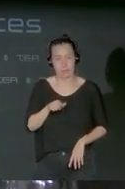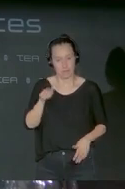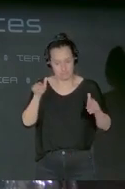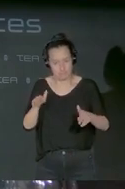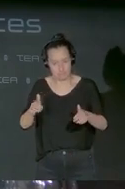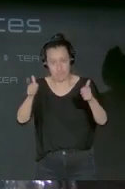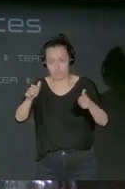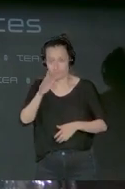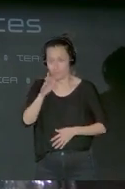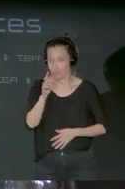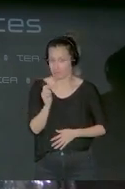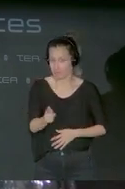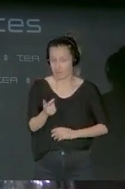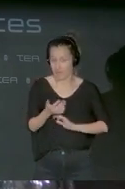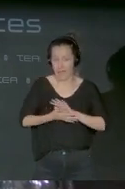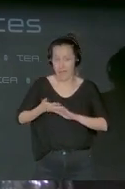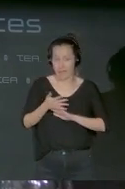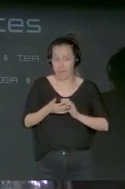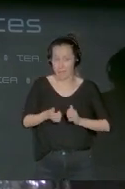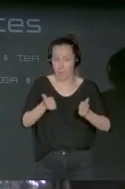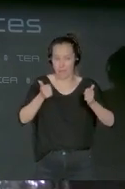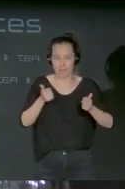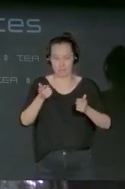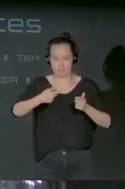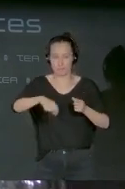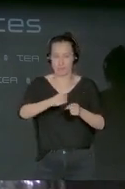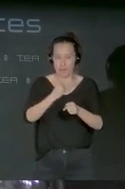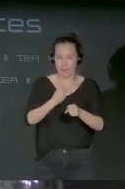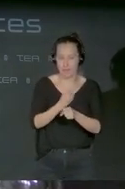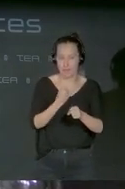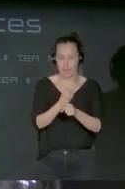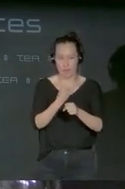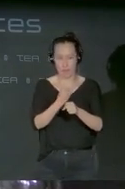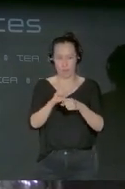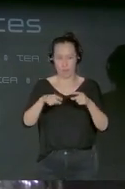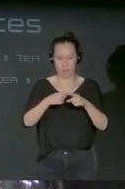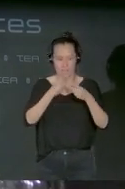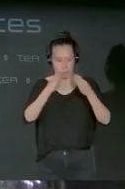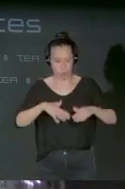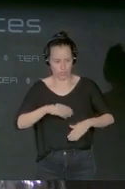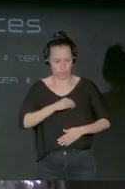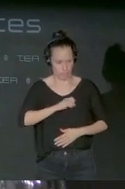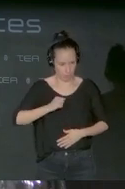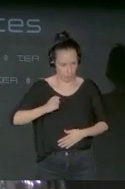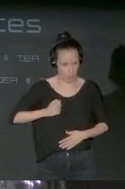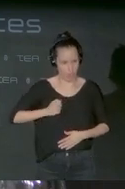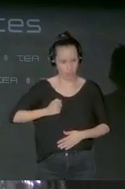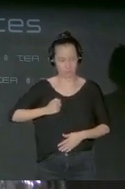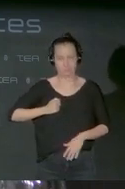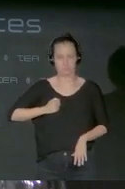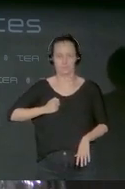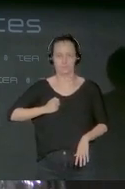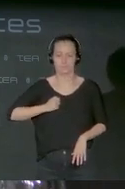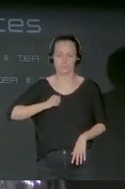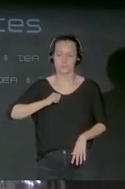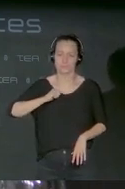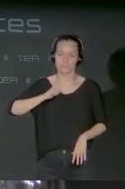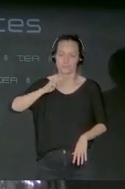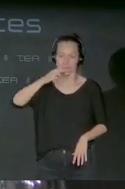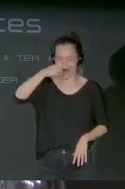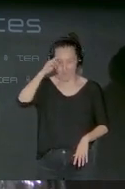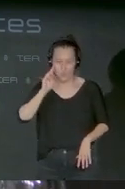are seeing enormous success stories in Poland, in Lithuania, in Romania, and across Europe.